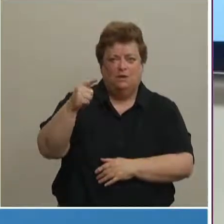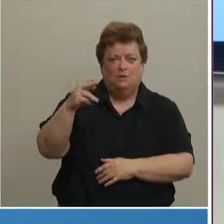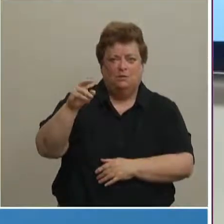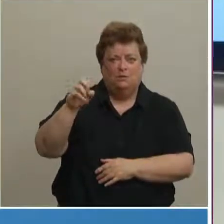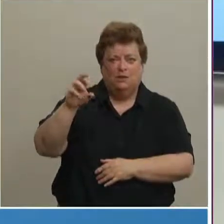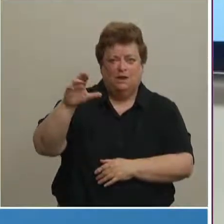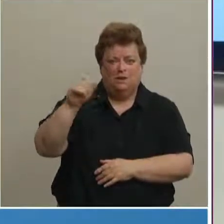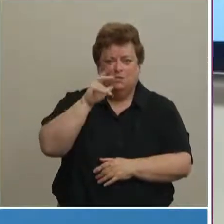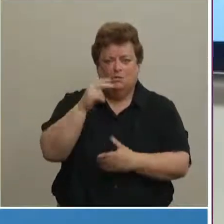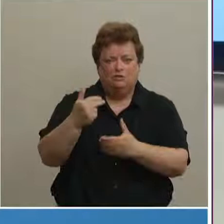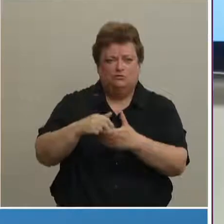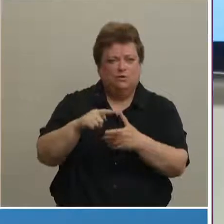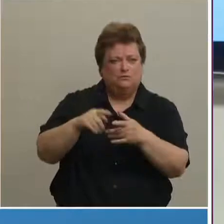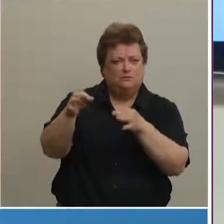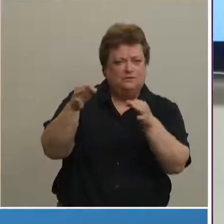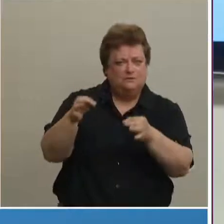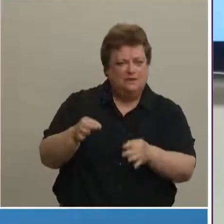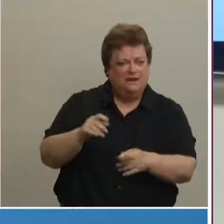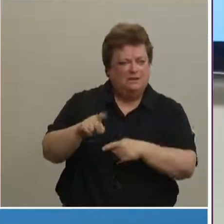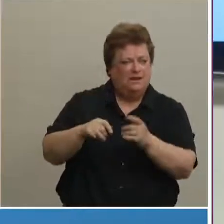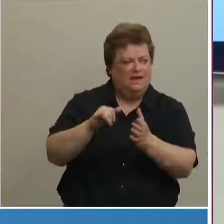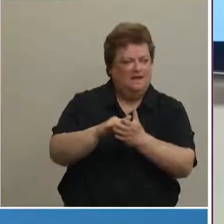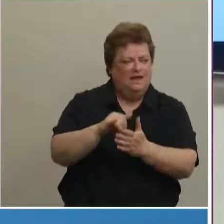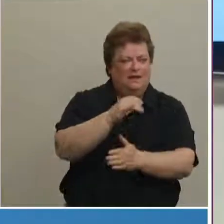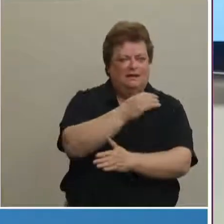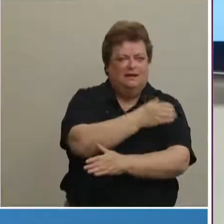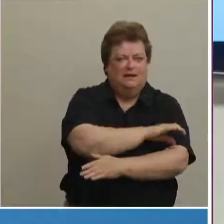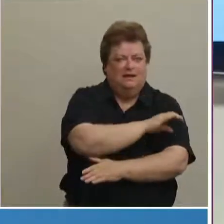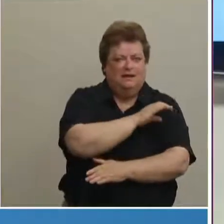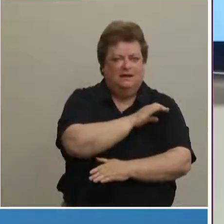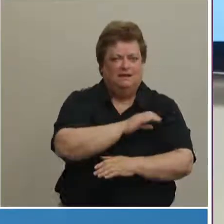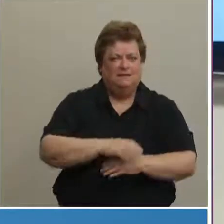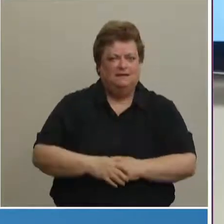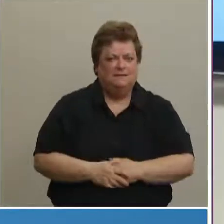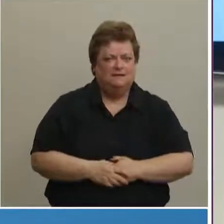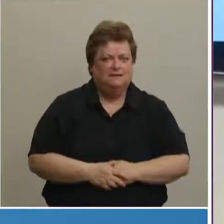the plans for that clinic. Welcome, Romeo.